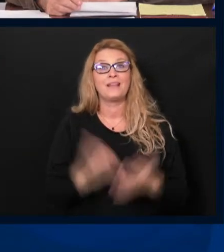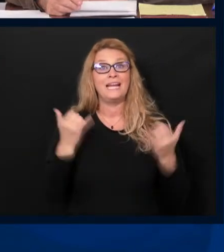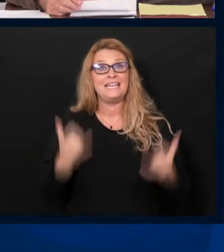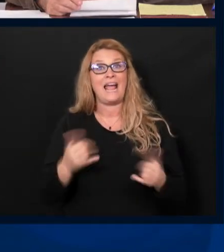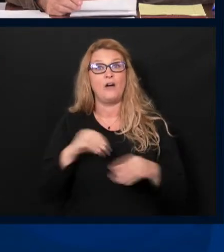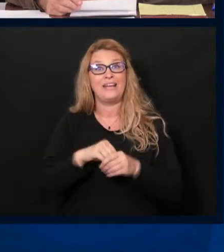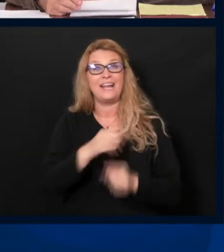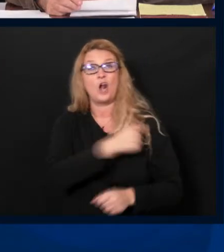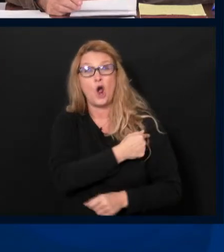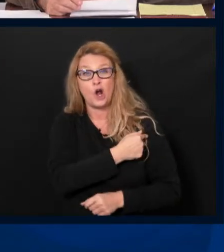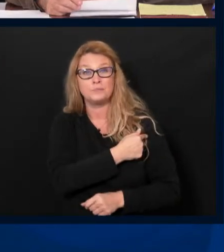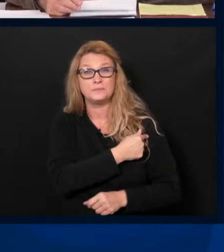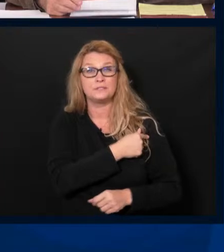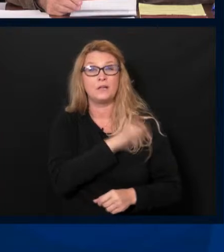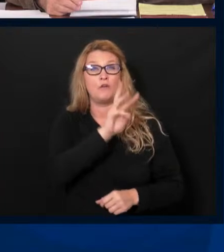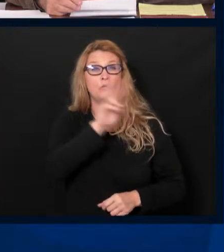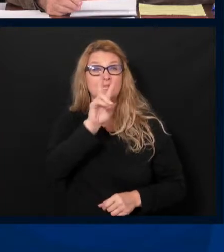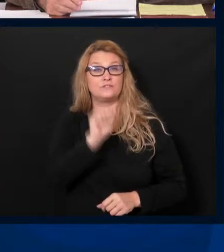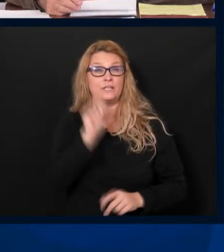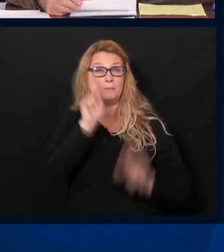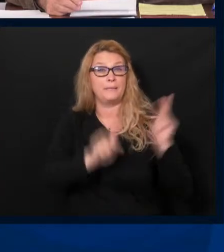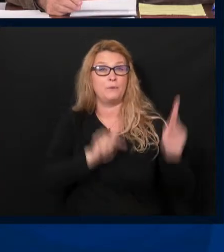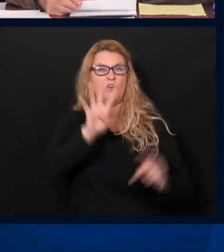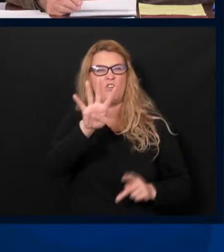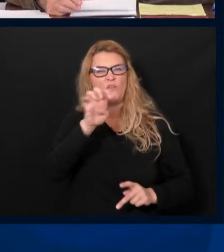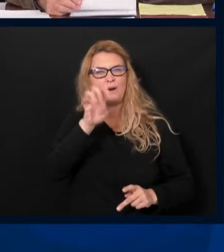West Virginians,